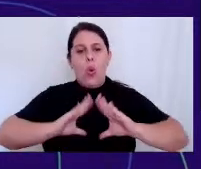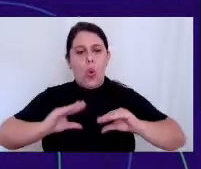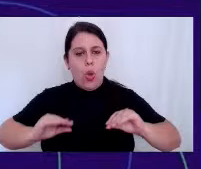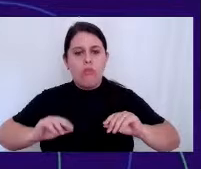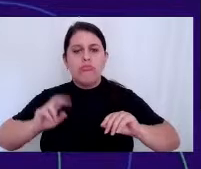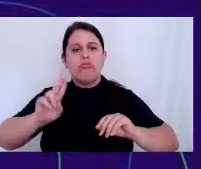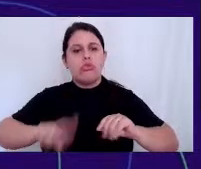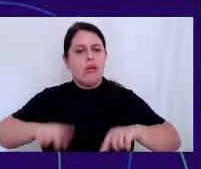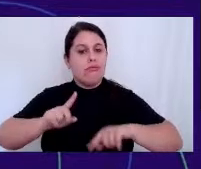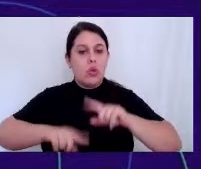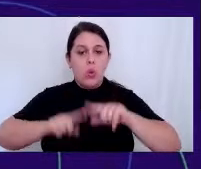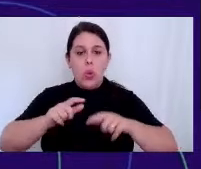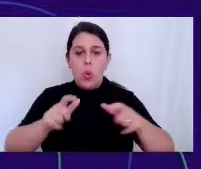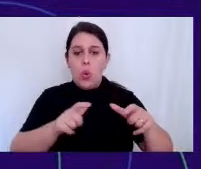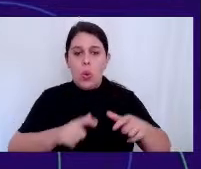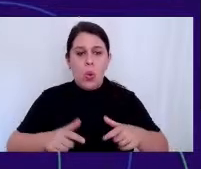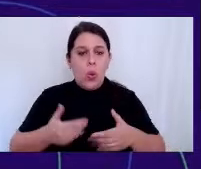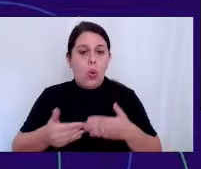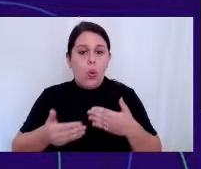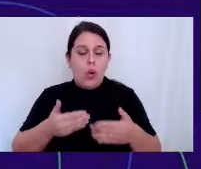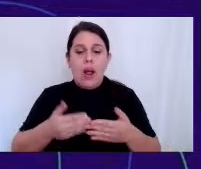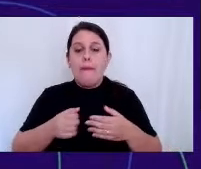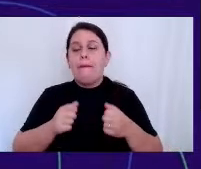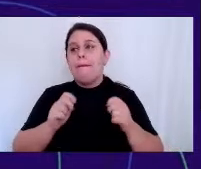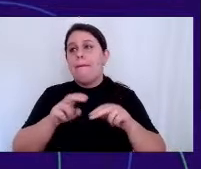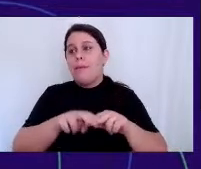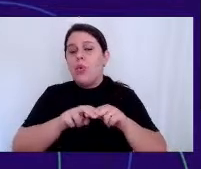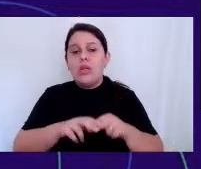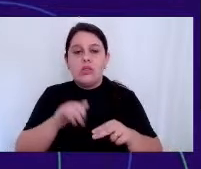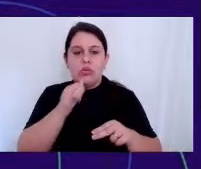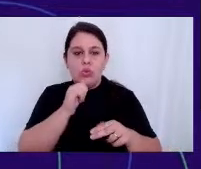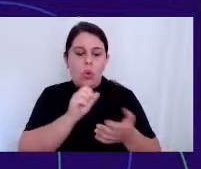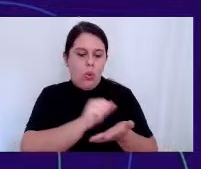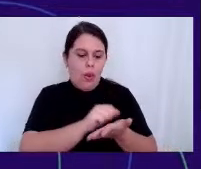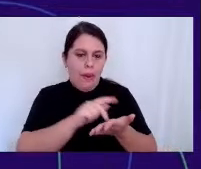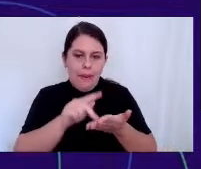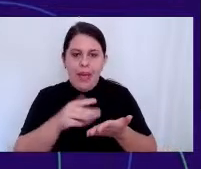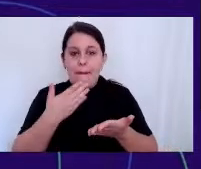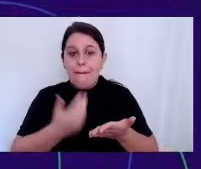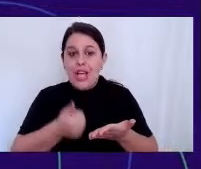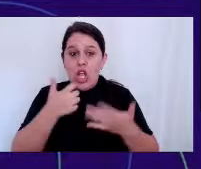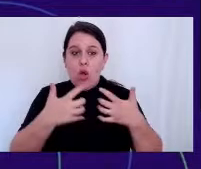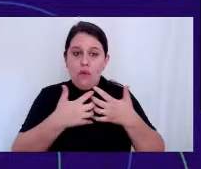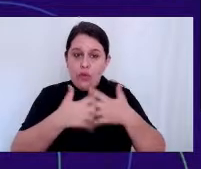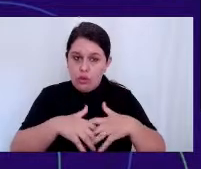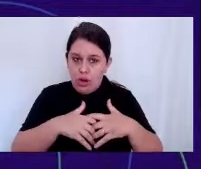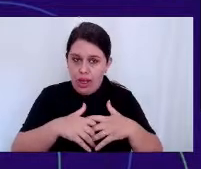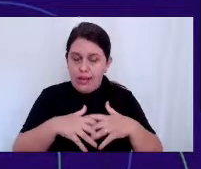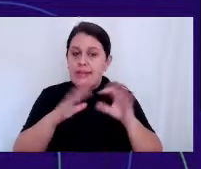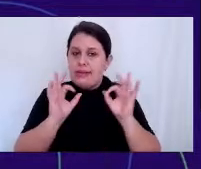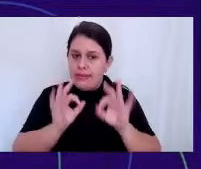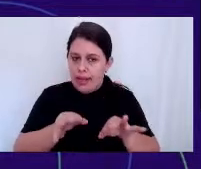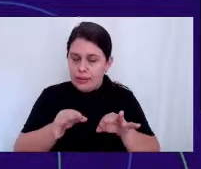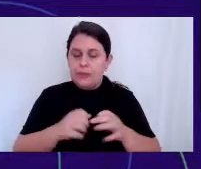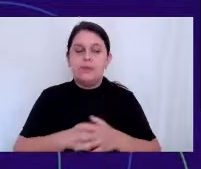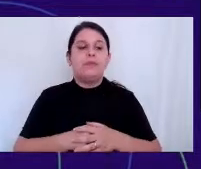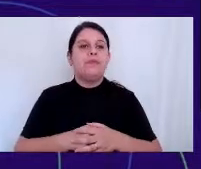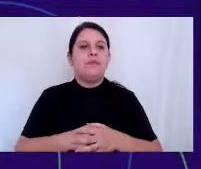an app would work better, right? There are a lot of apps that or sites that